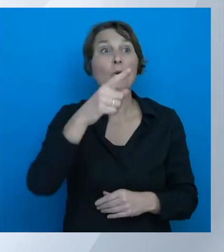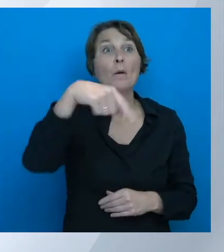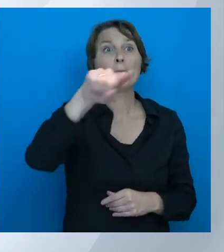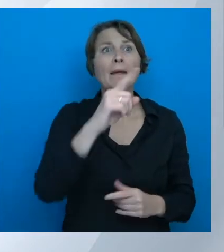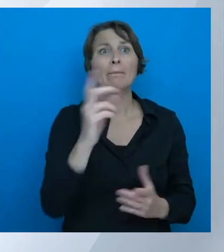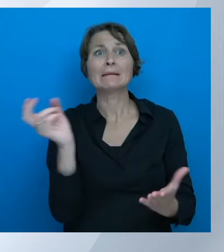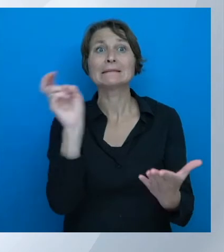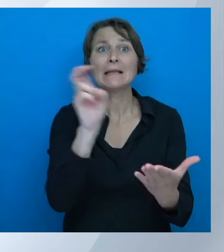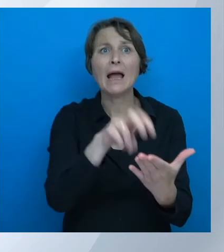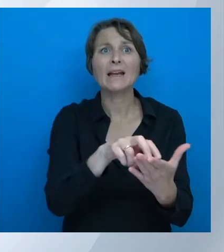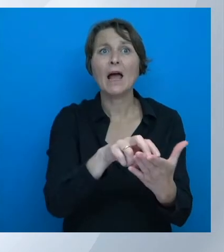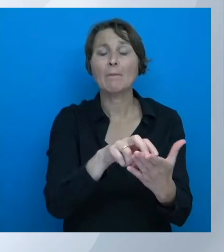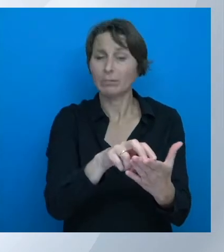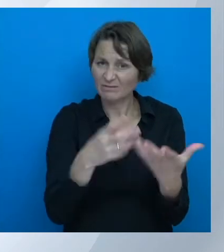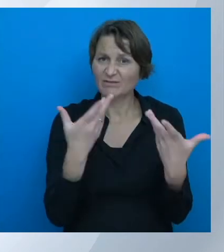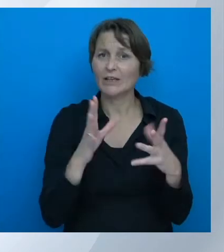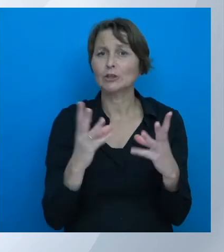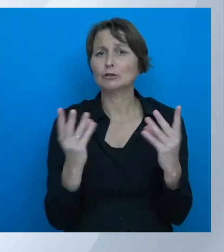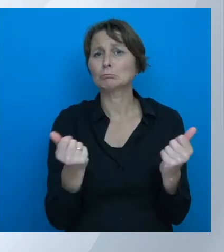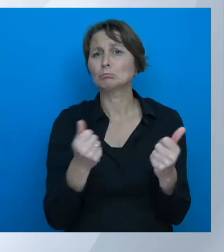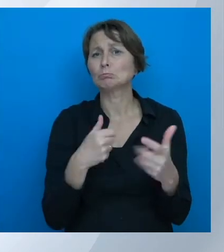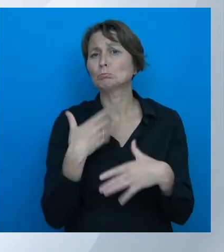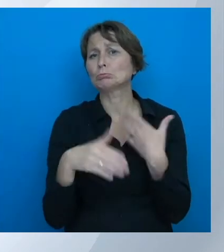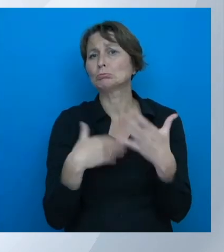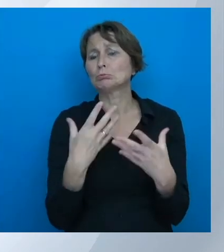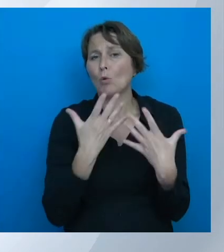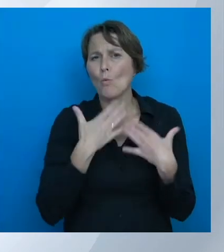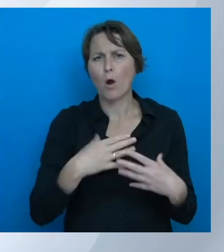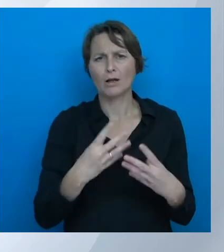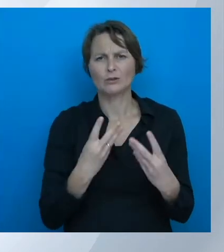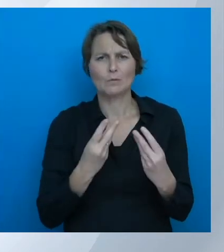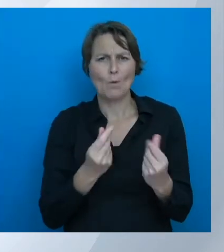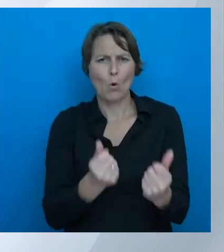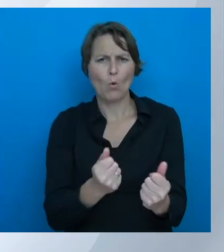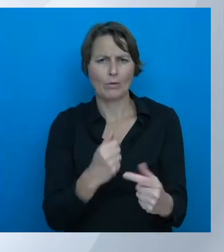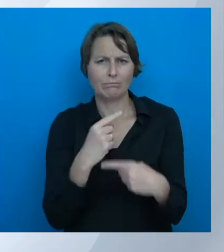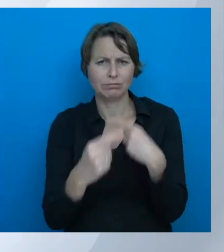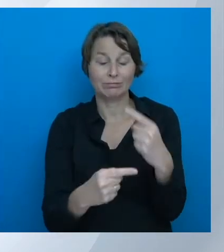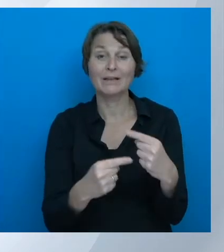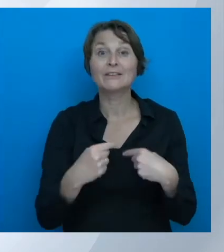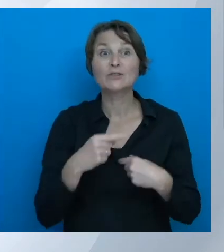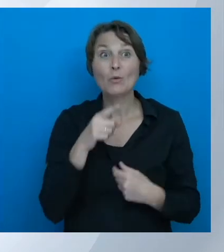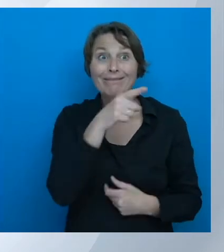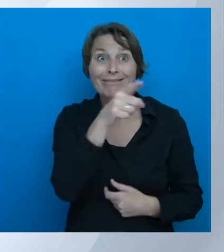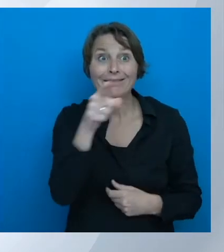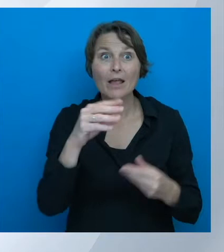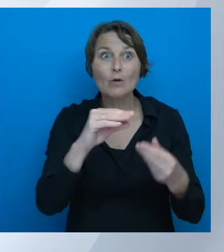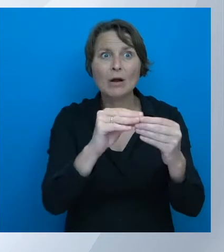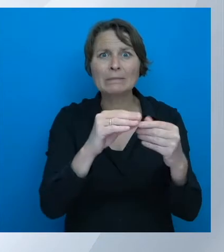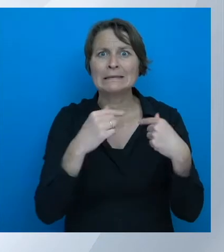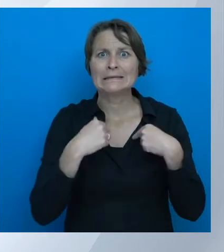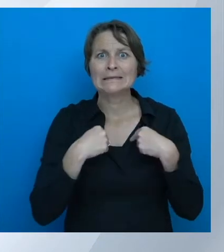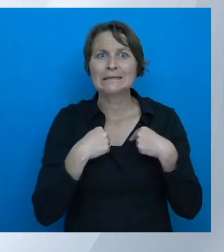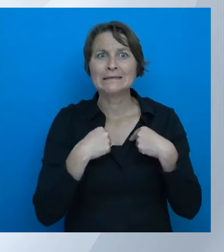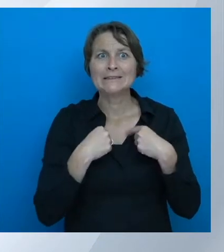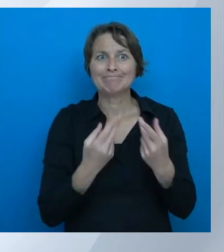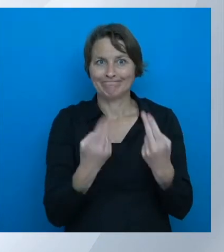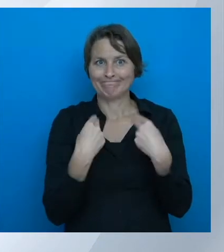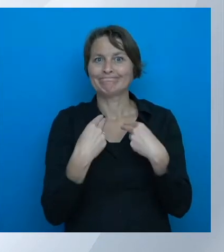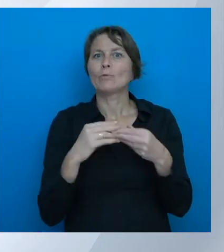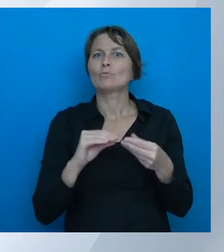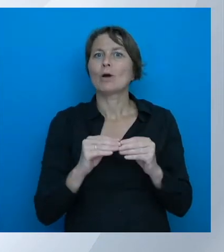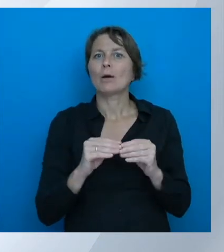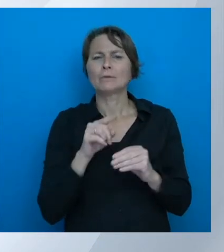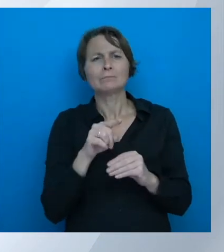they just want to know that things work. And if we have a problem, it's our problem. We need to deal with it and just make sure our customer has a decent